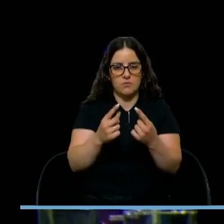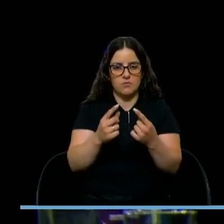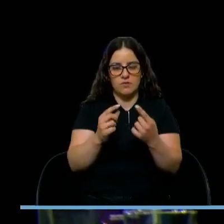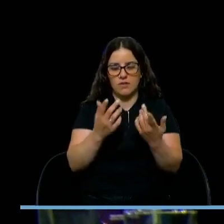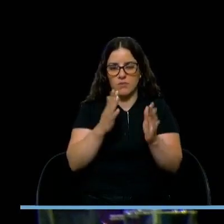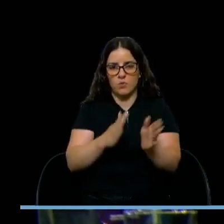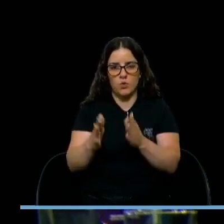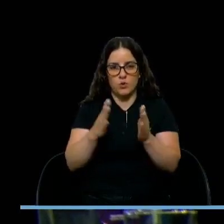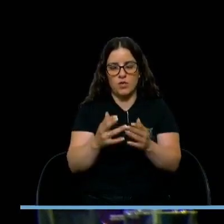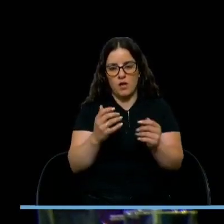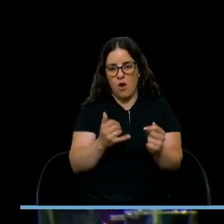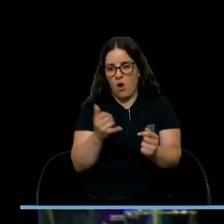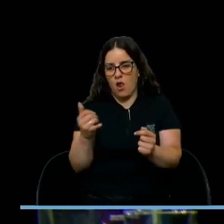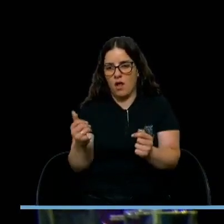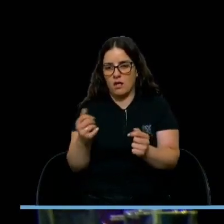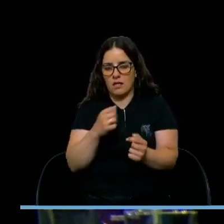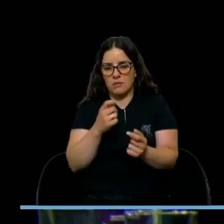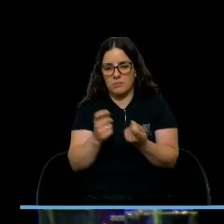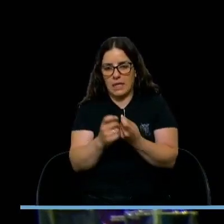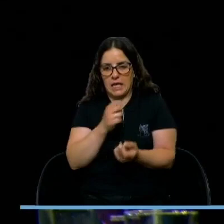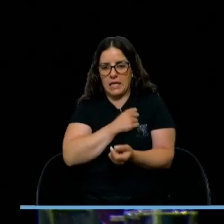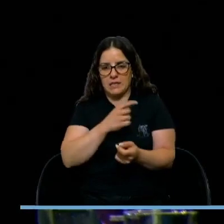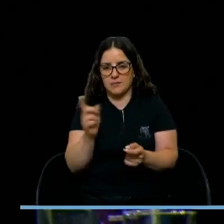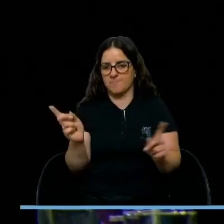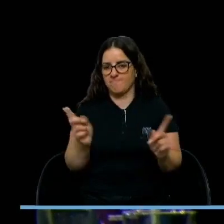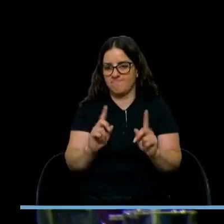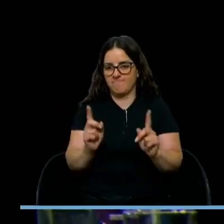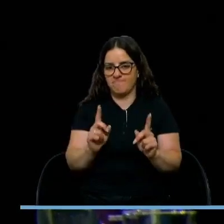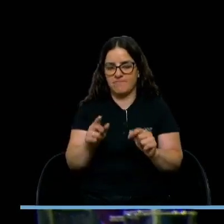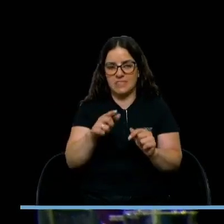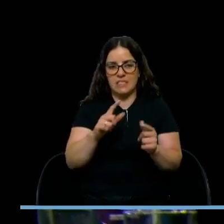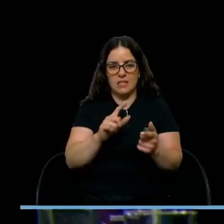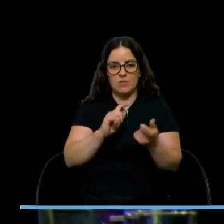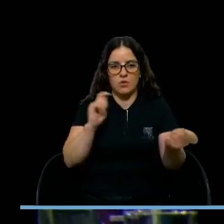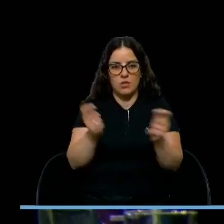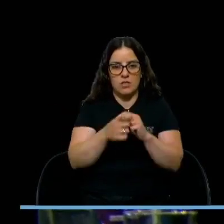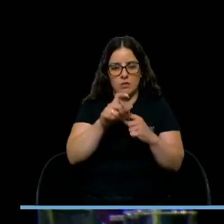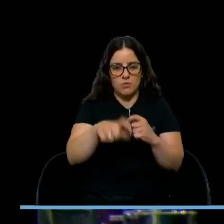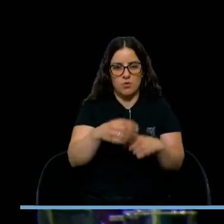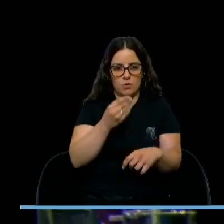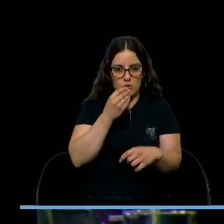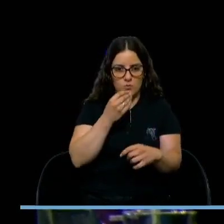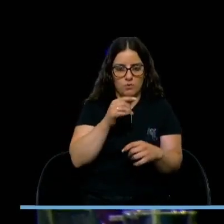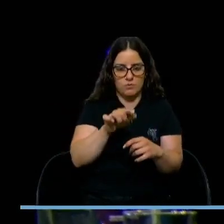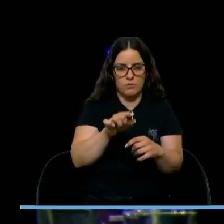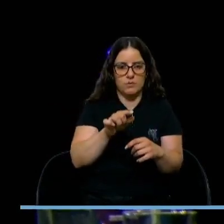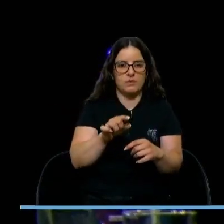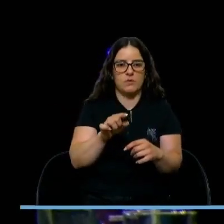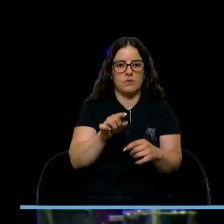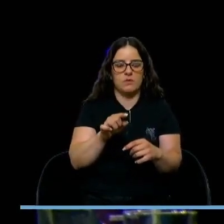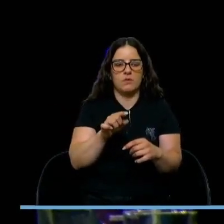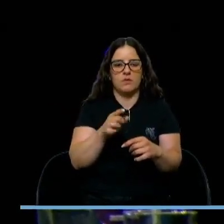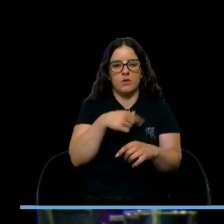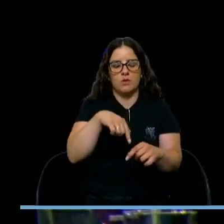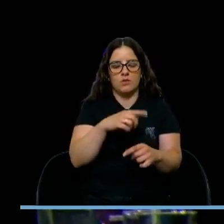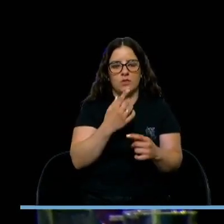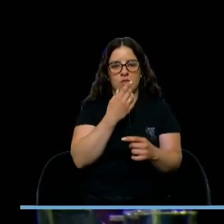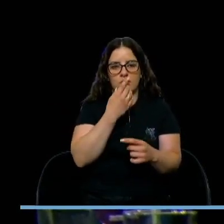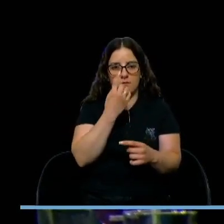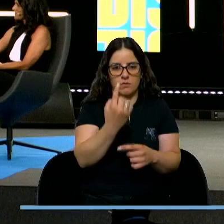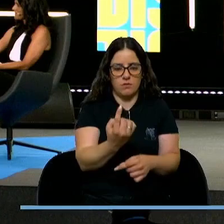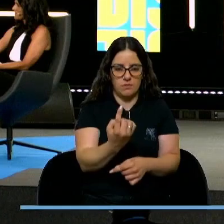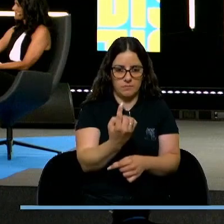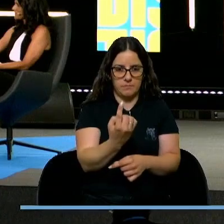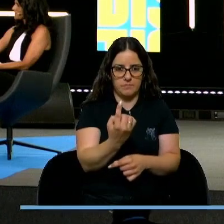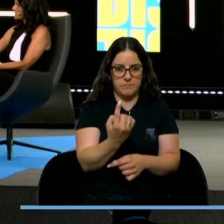were produced very close to our home. And this will also be a change for consumers. Individually,